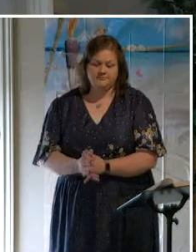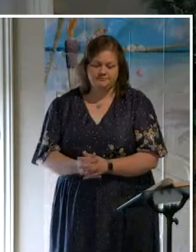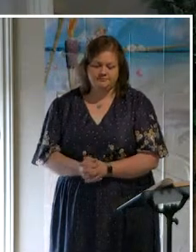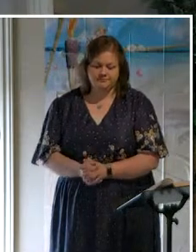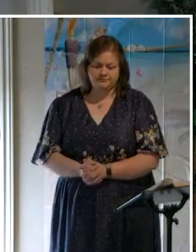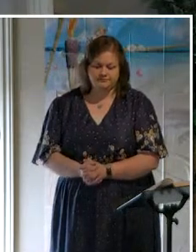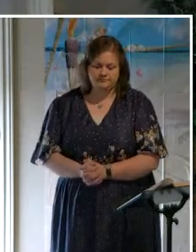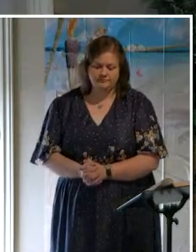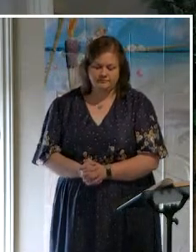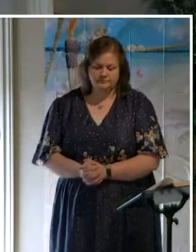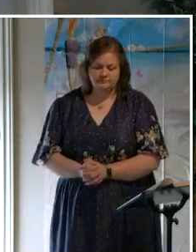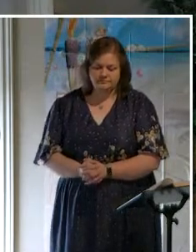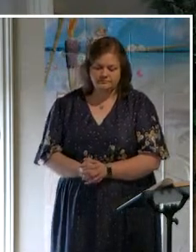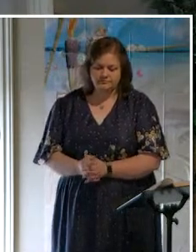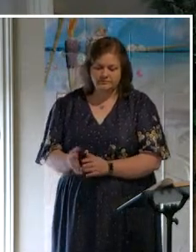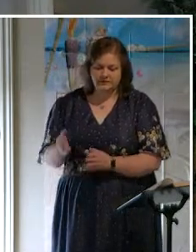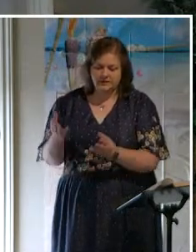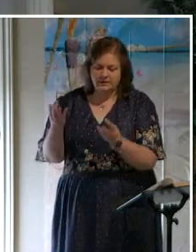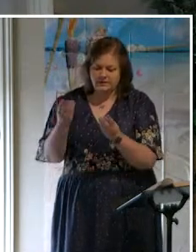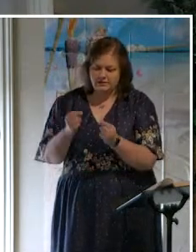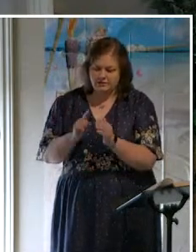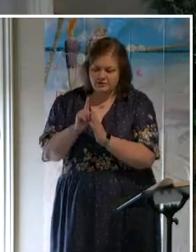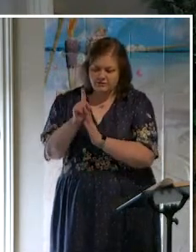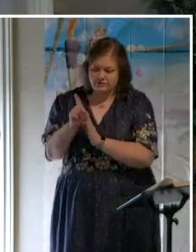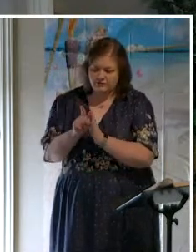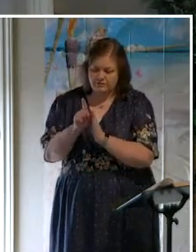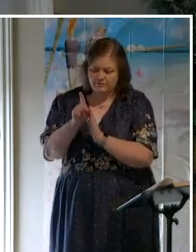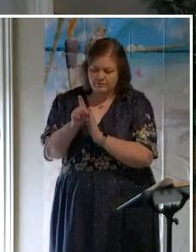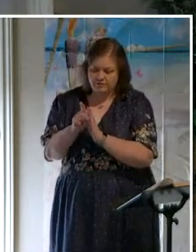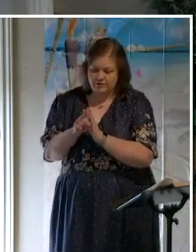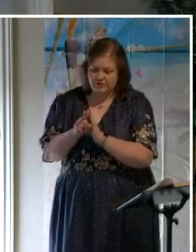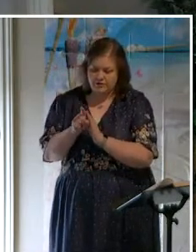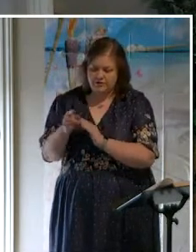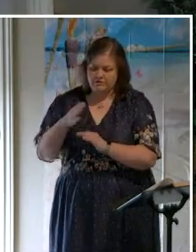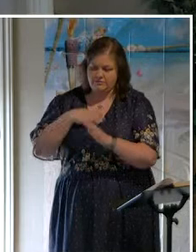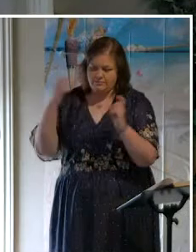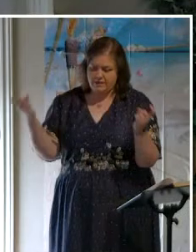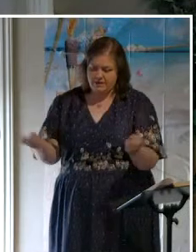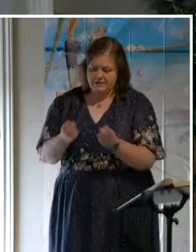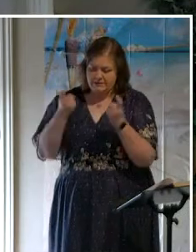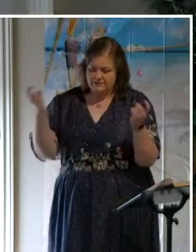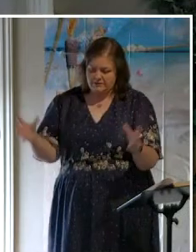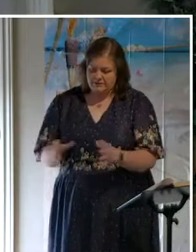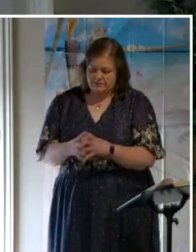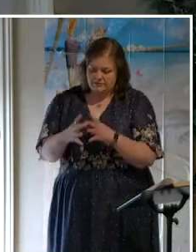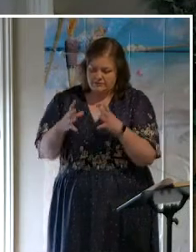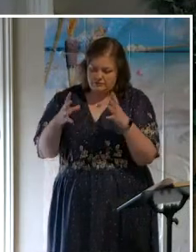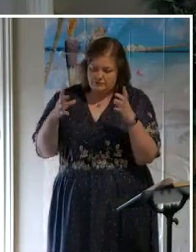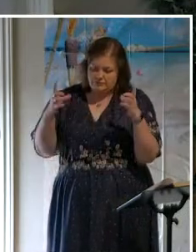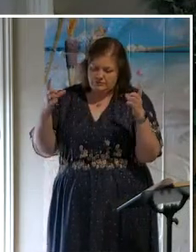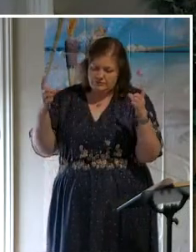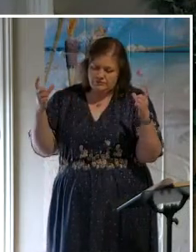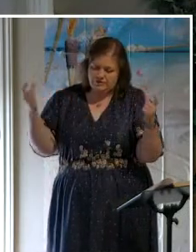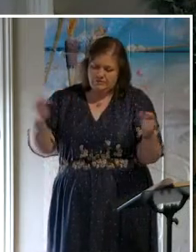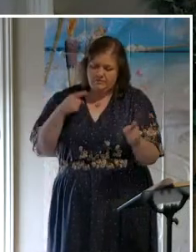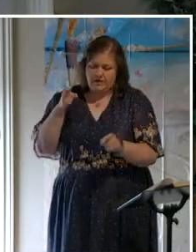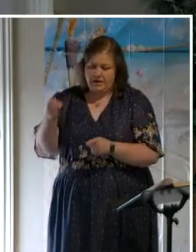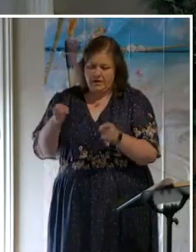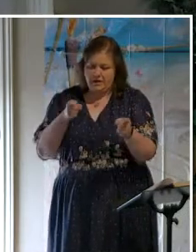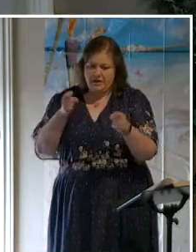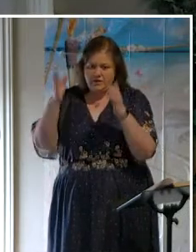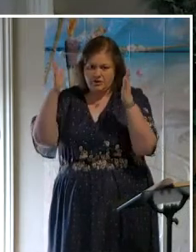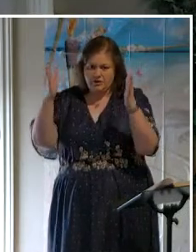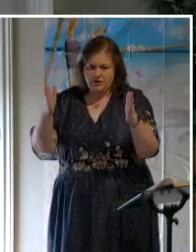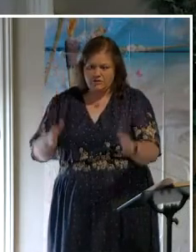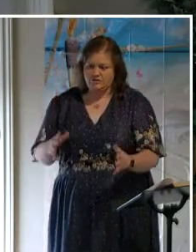justified. In just a few moments, my sin was too great. My accusers had